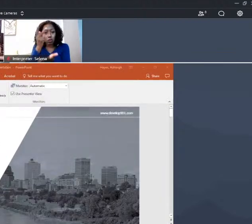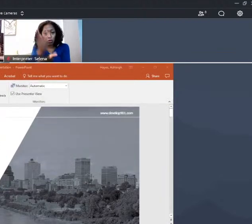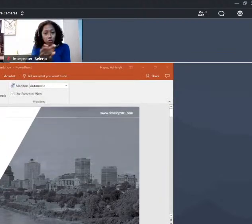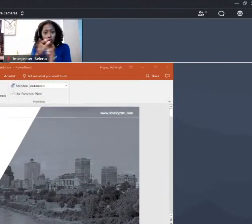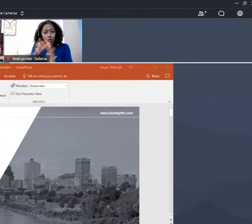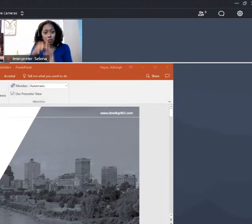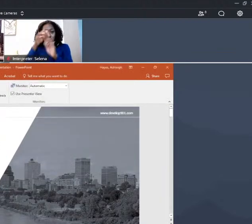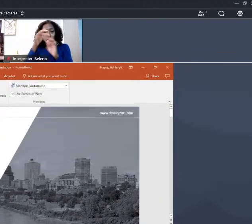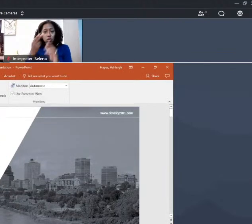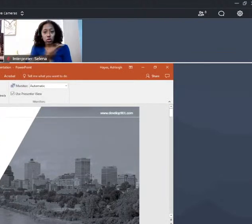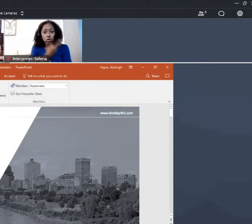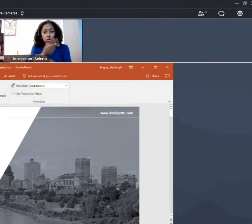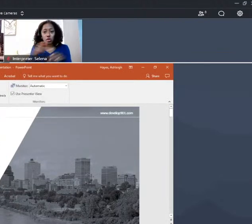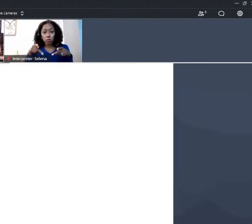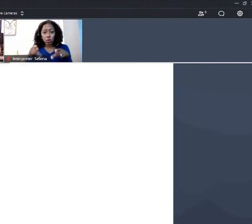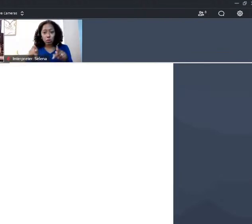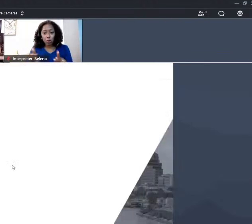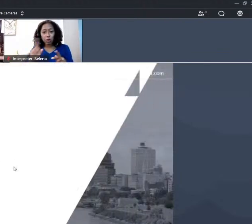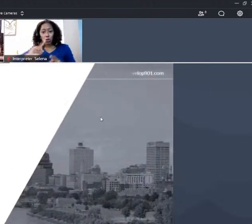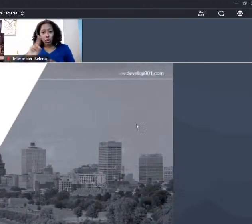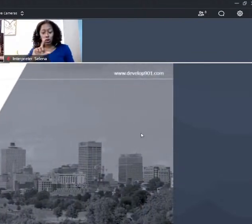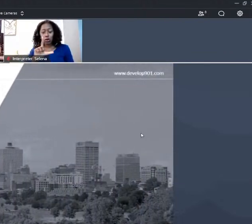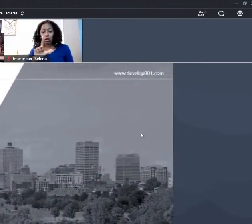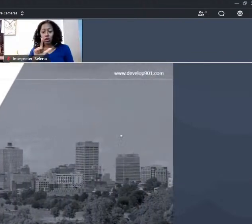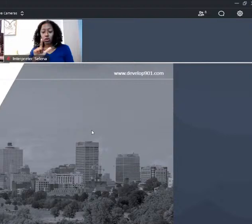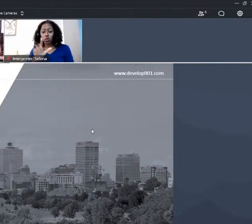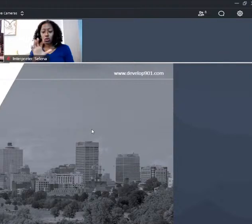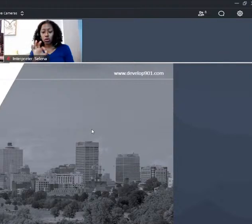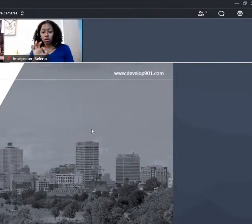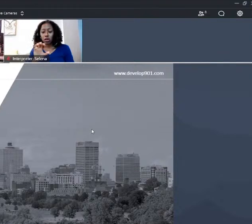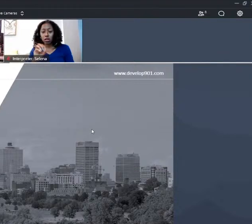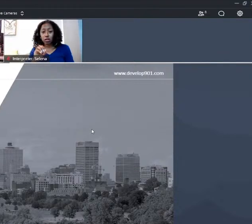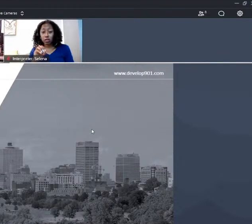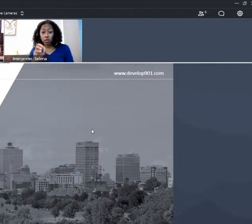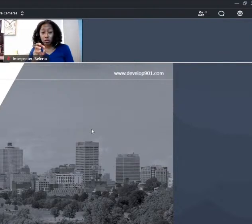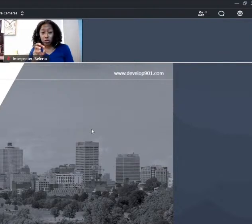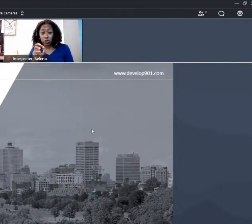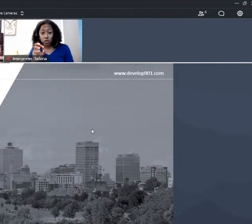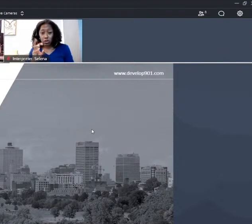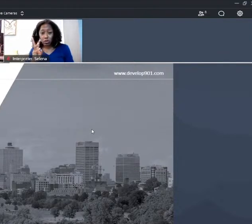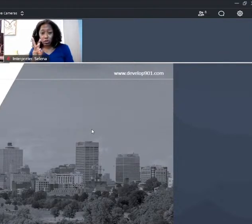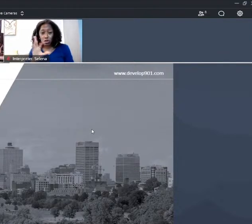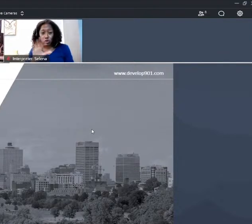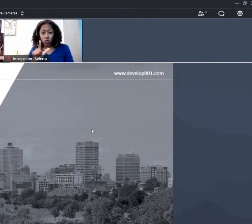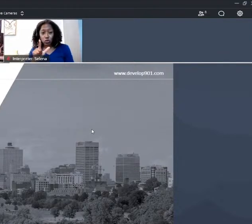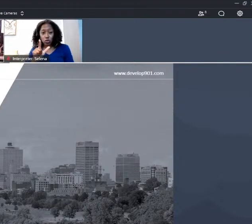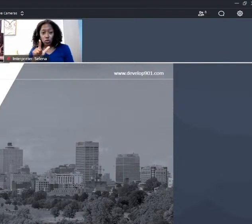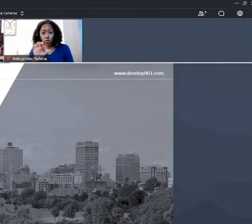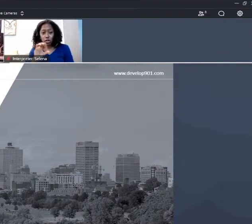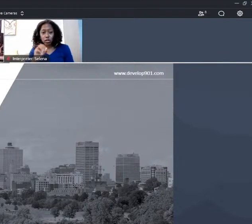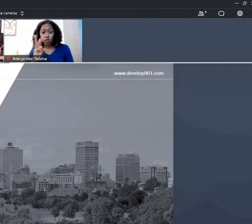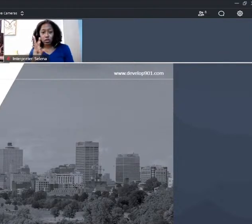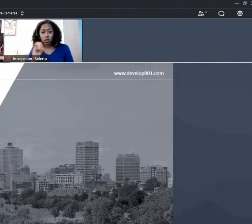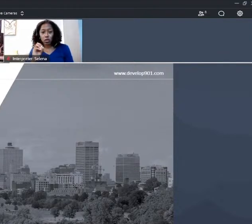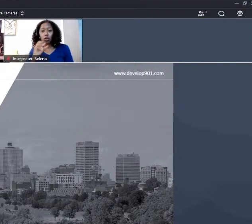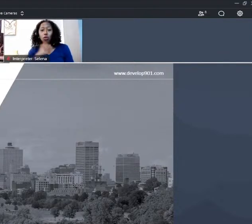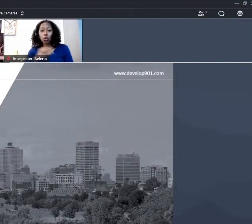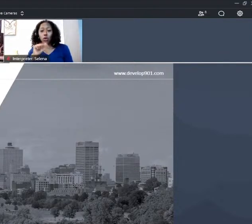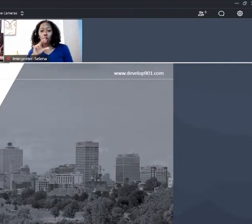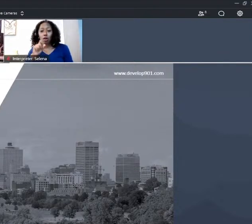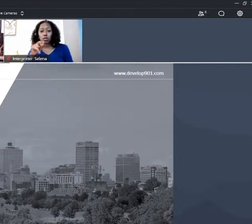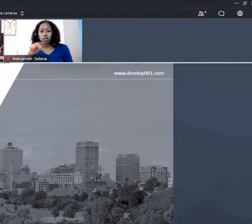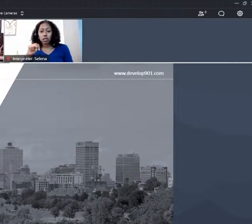use permit located at 2906 Old Austin P Highway containing 0.27